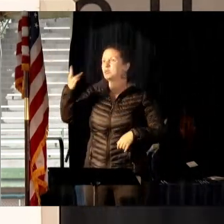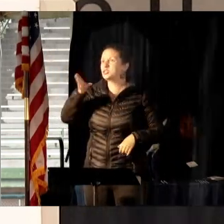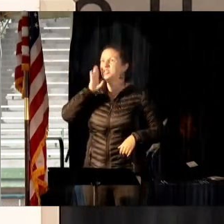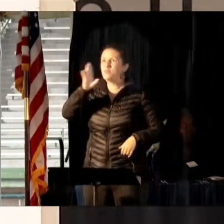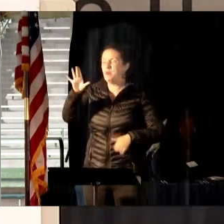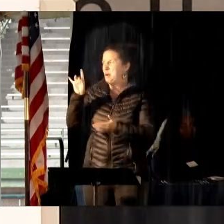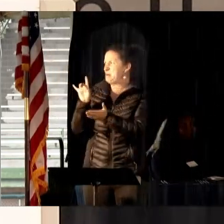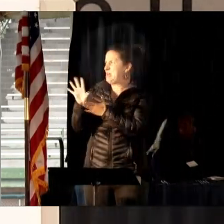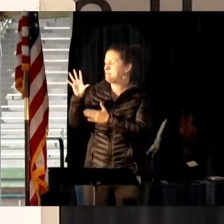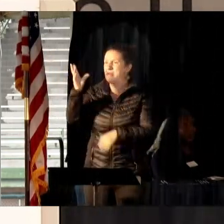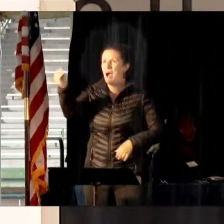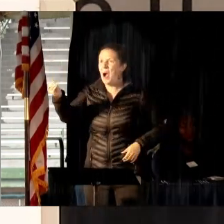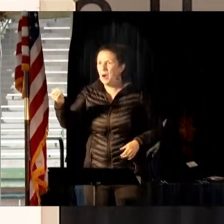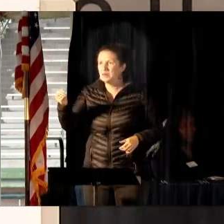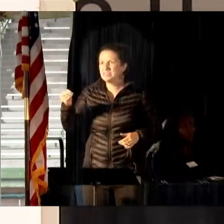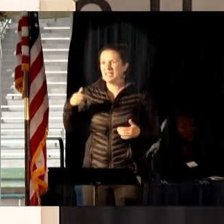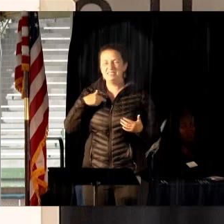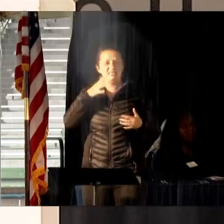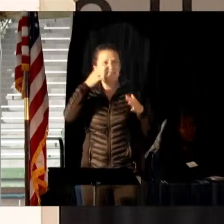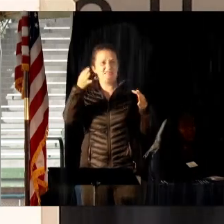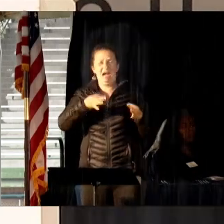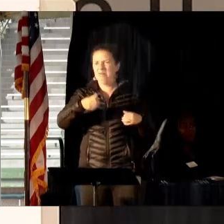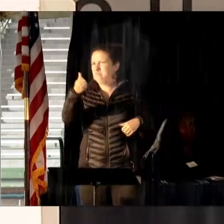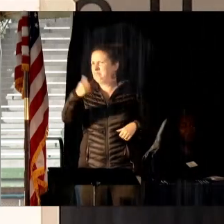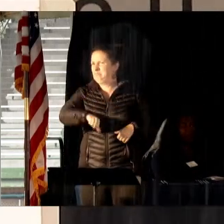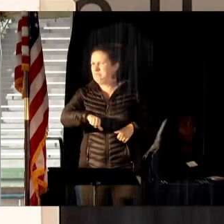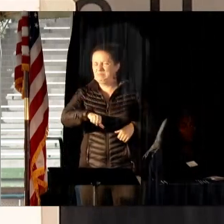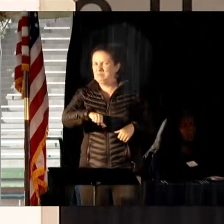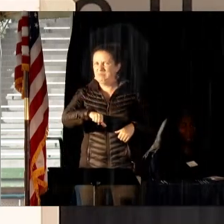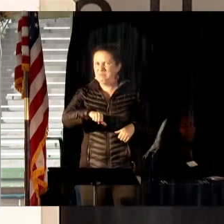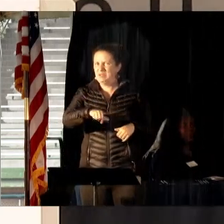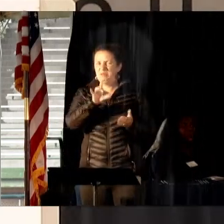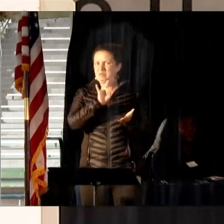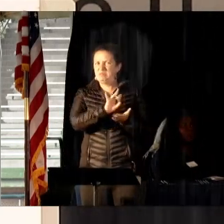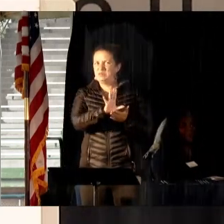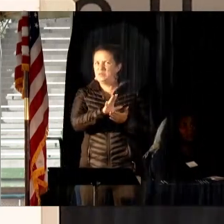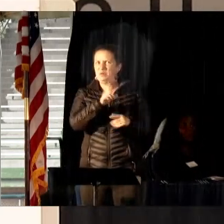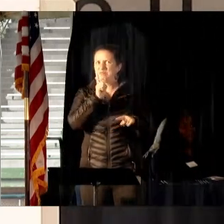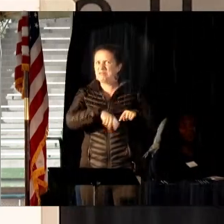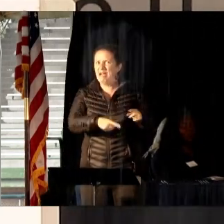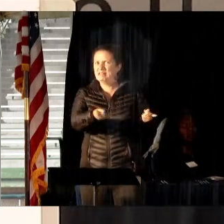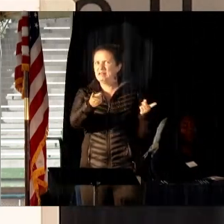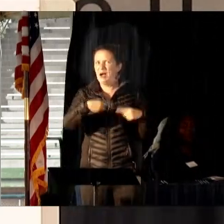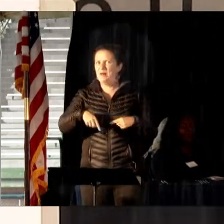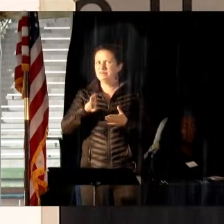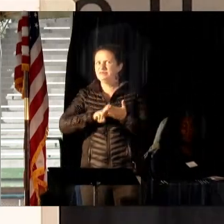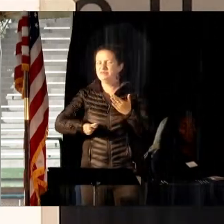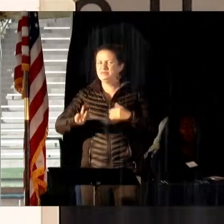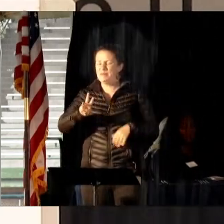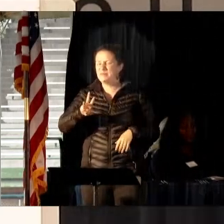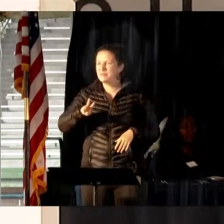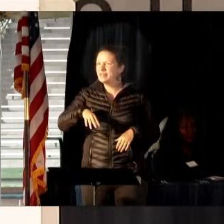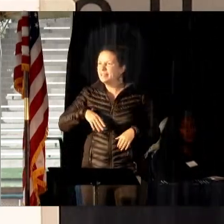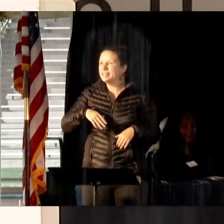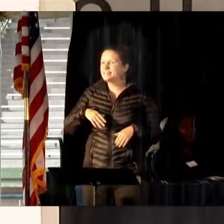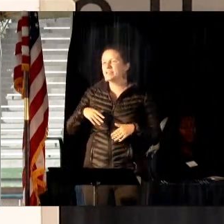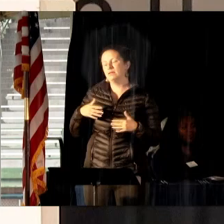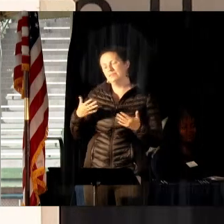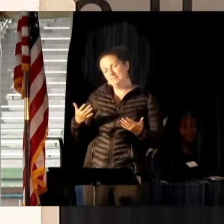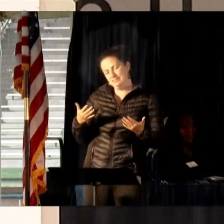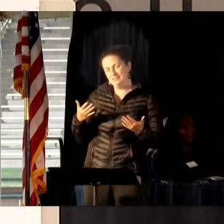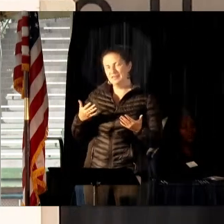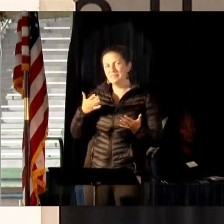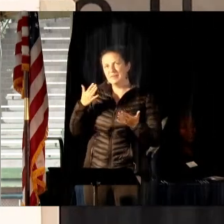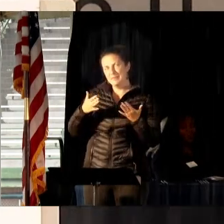say, after hearing your speech, or the poor excuse of one, you are instantly rejected from our college. Okay, well, maybe not the most cliche